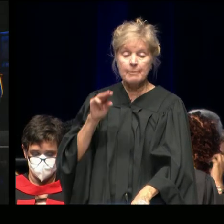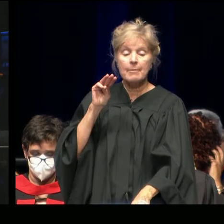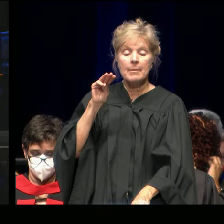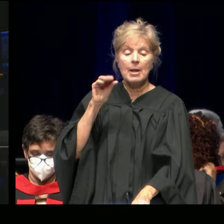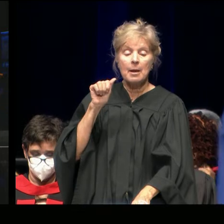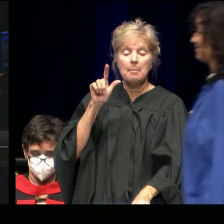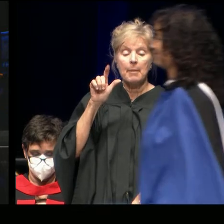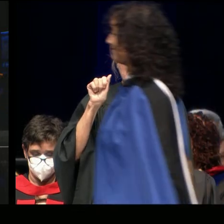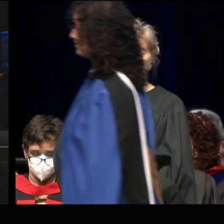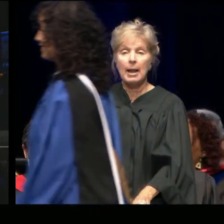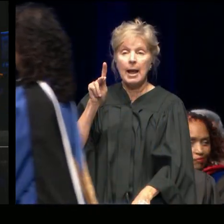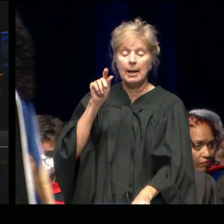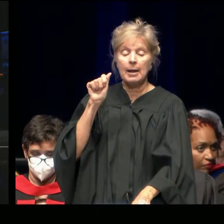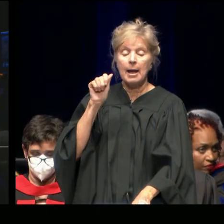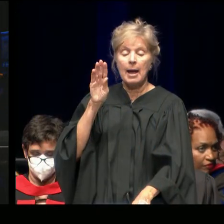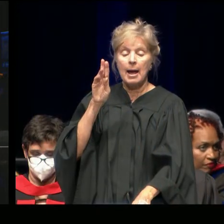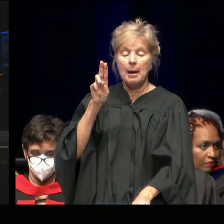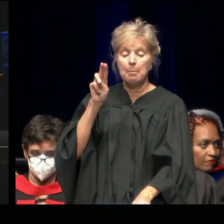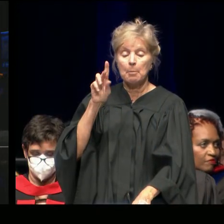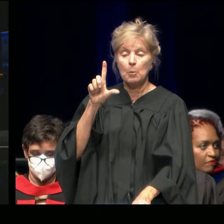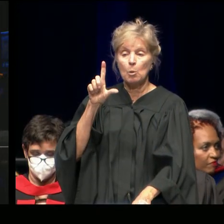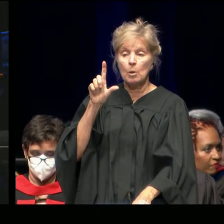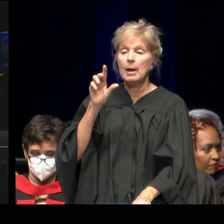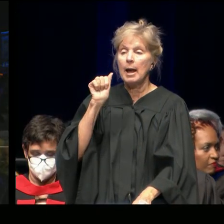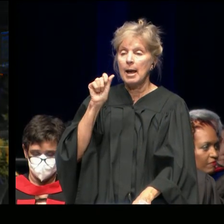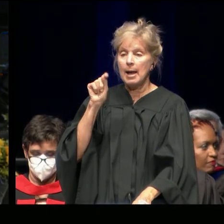Malak Abulata.